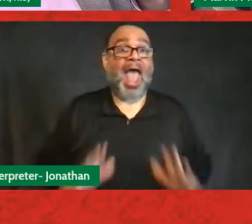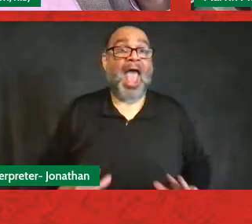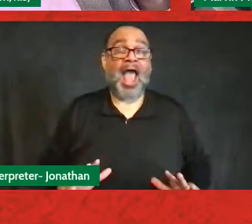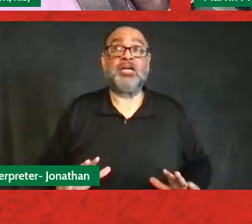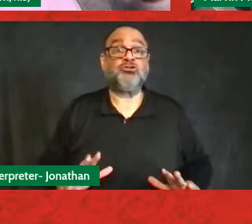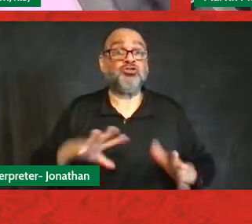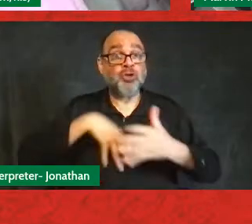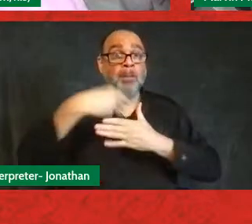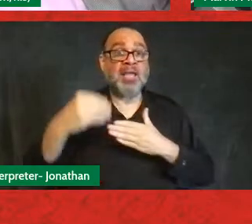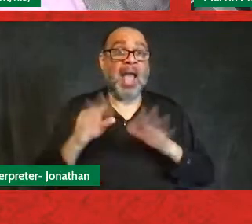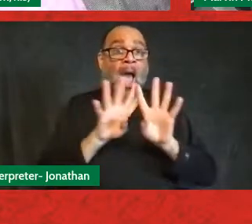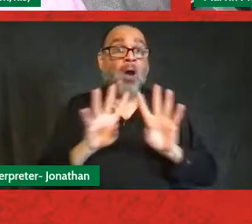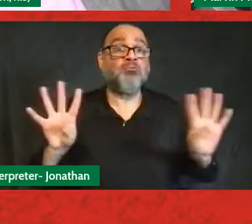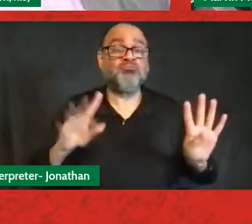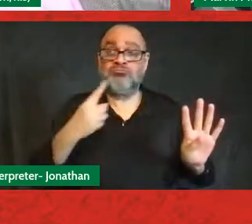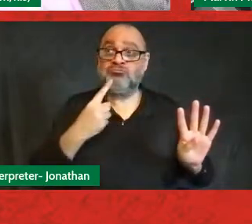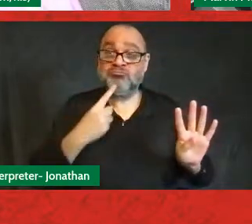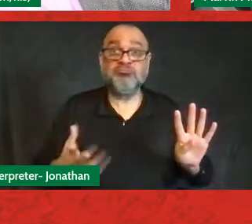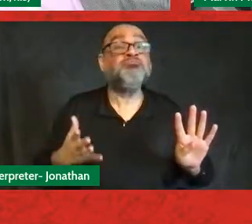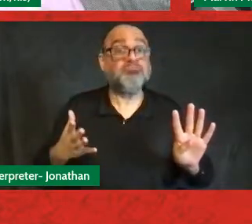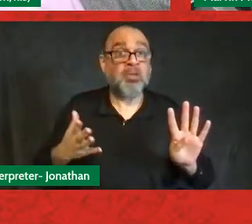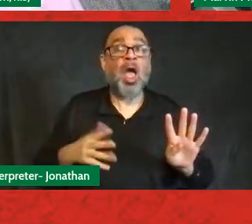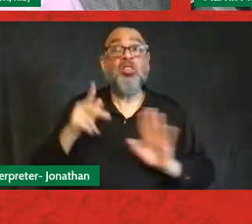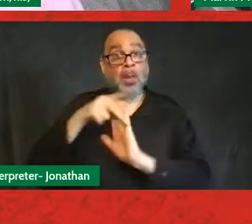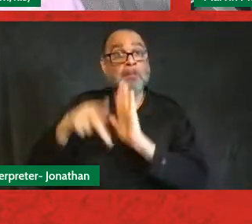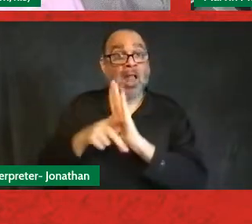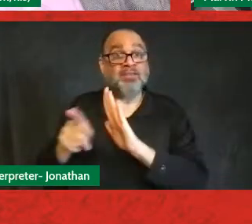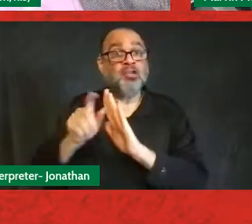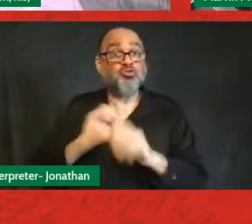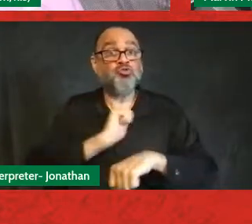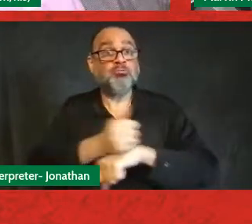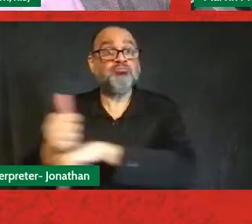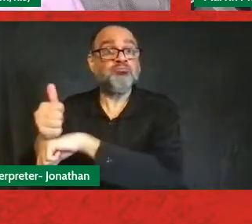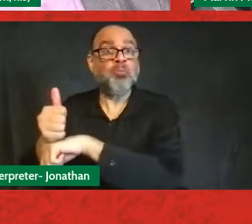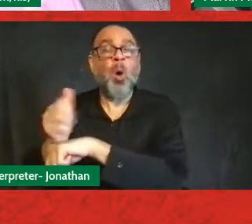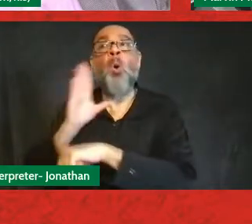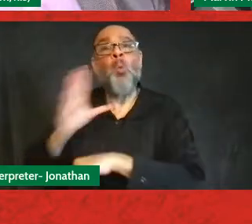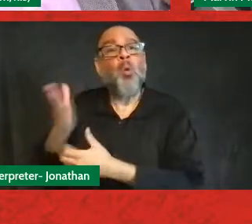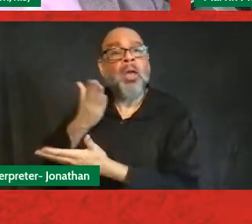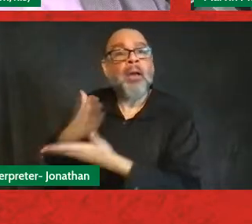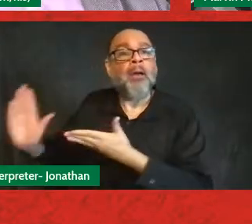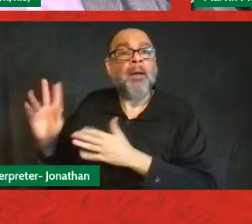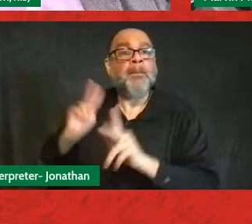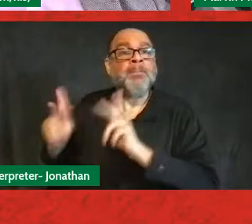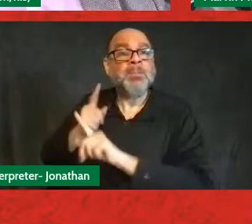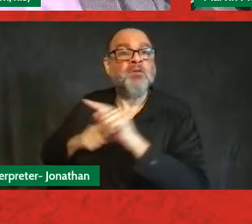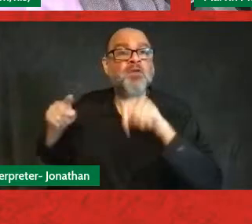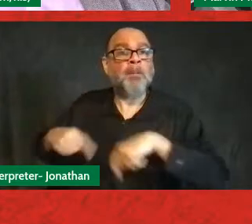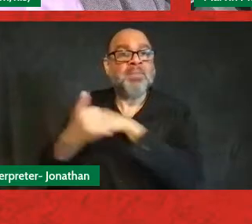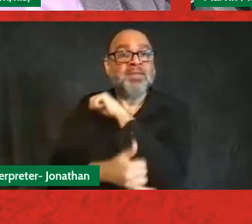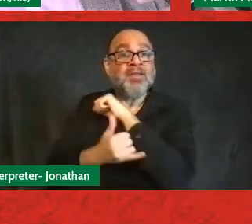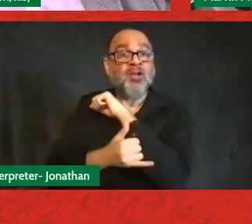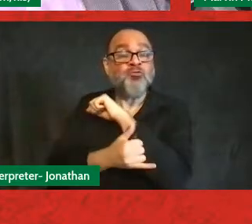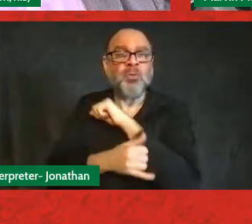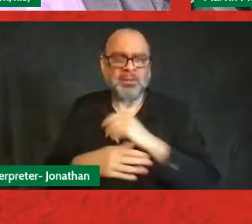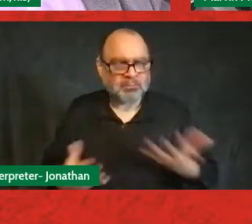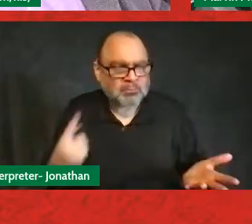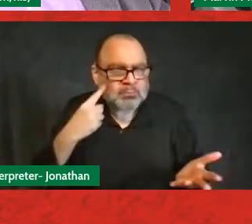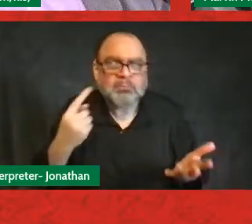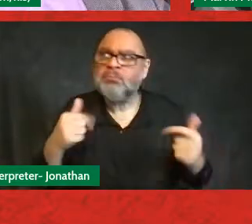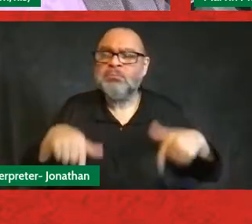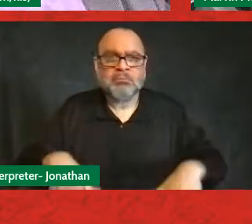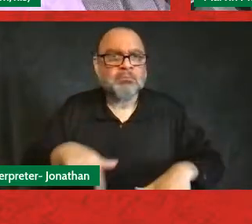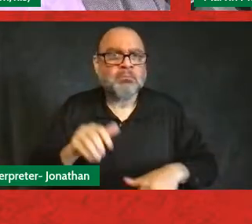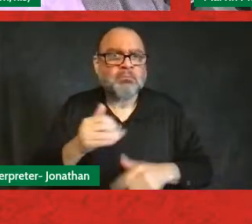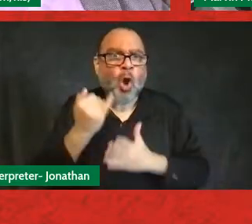you're putting in place would keep these people out of this country. Rethink what we do. So you see the power of art and the ways. Of course,